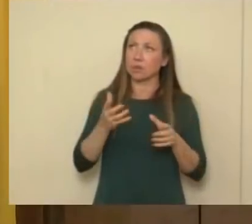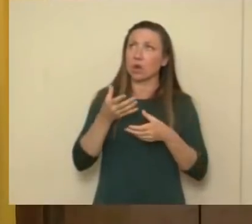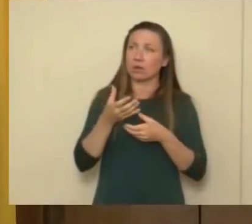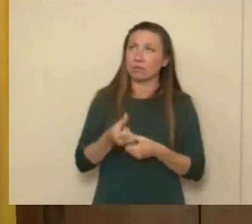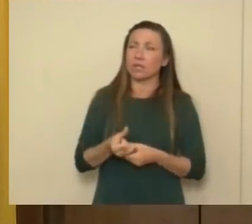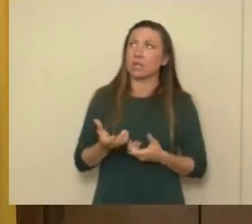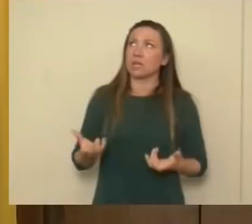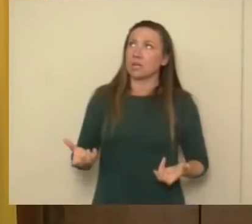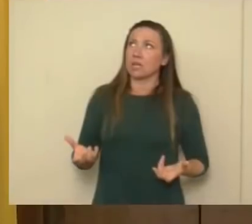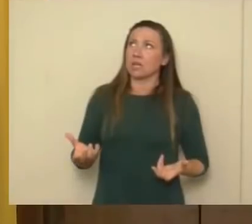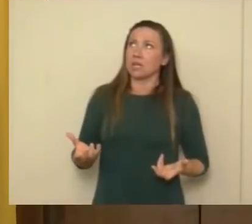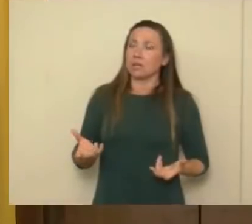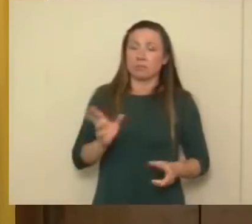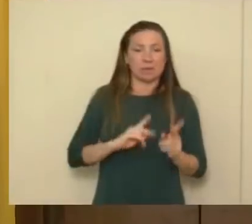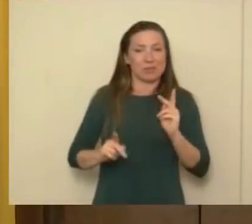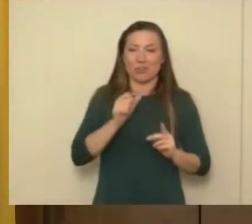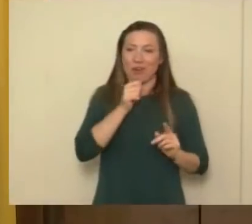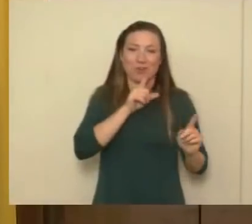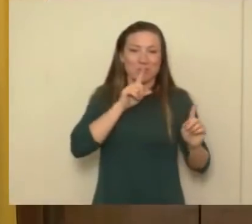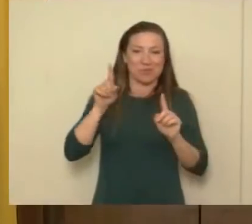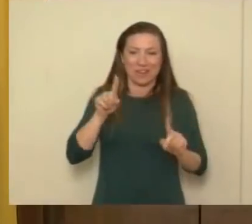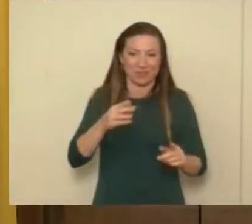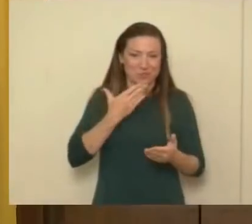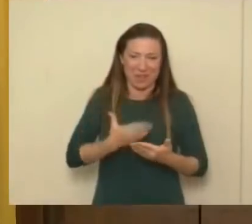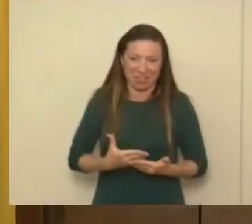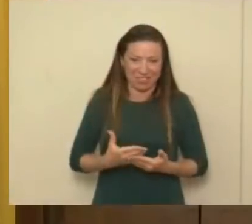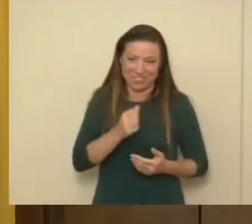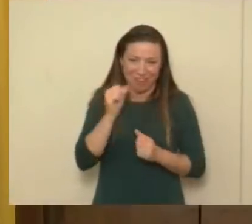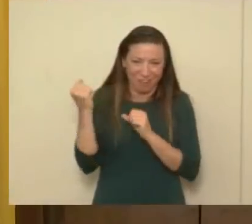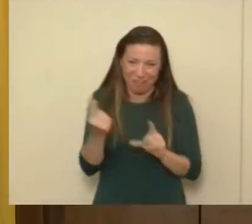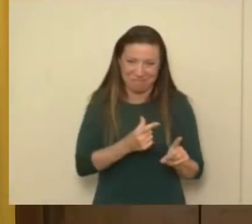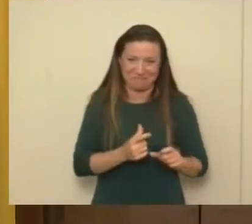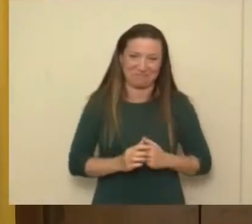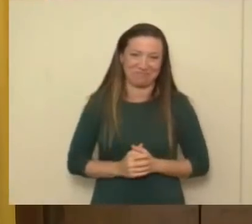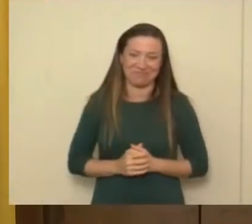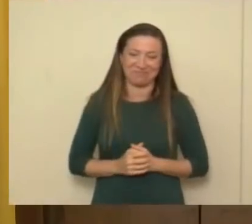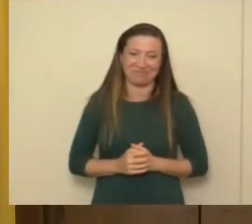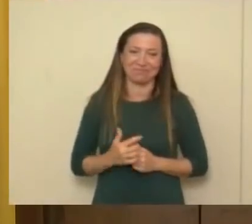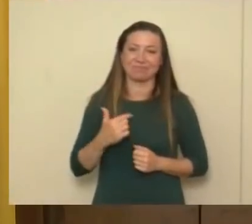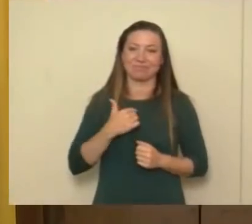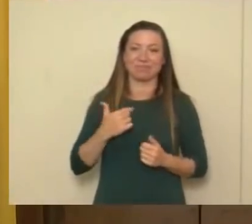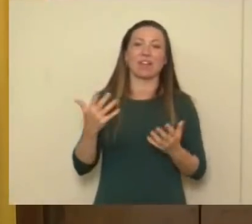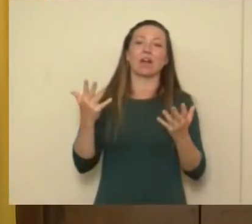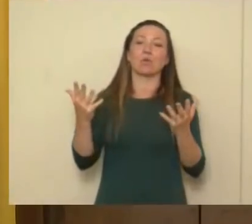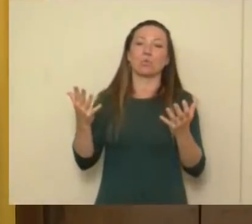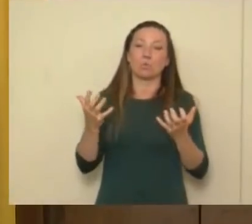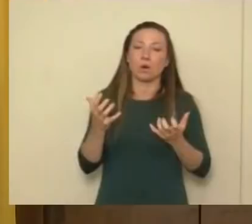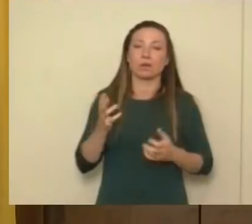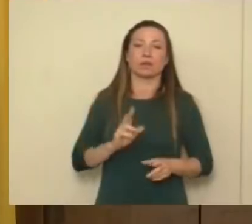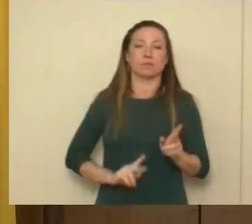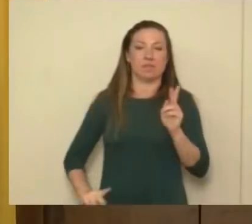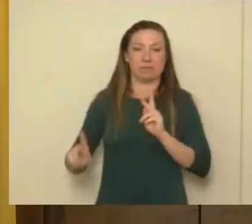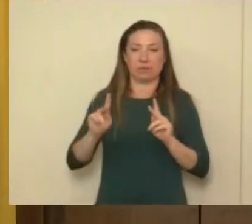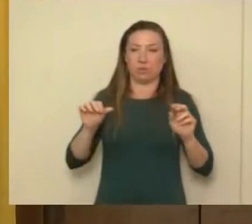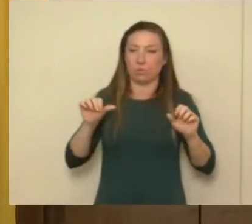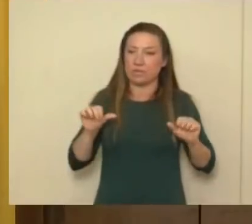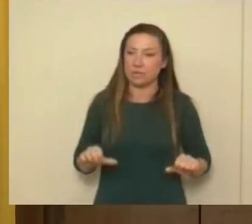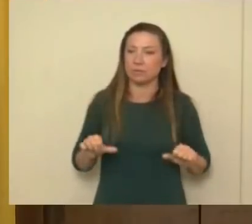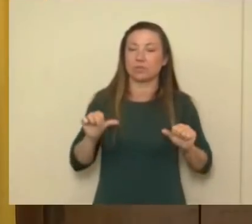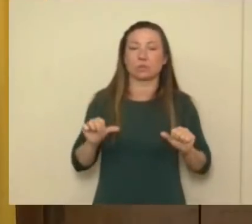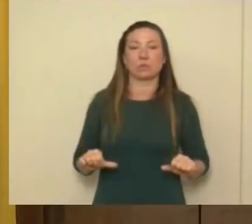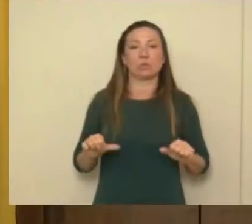the reactions are not all going to be positive. I want folks to be able to